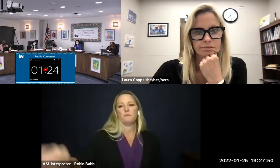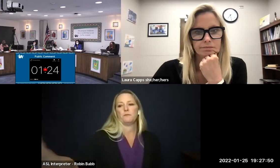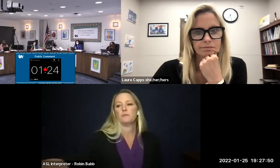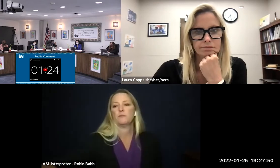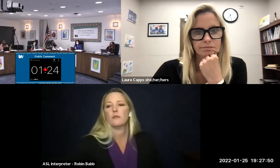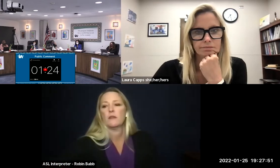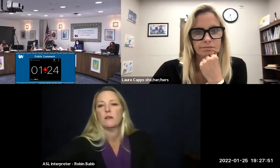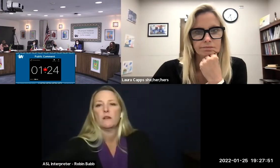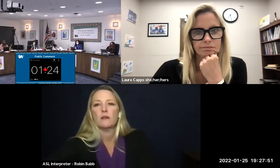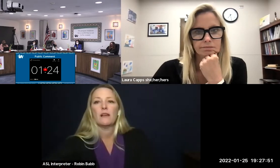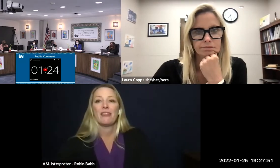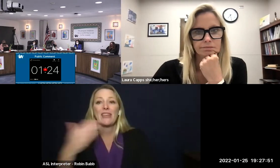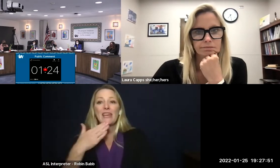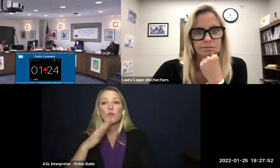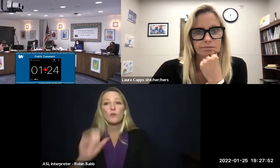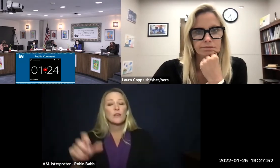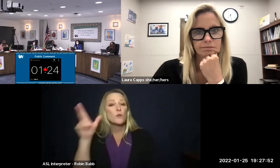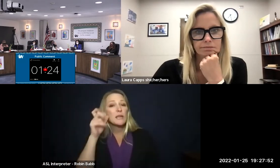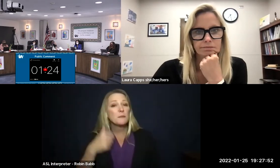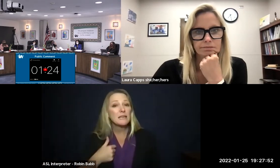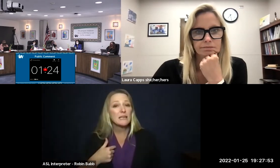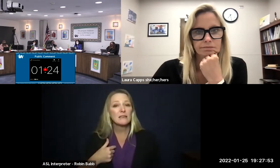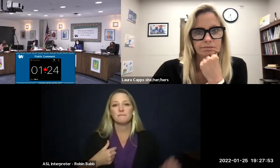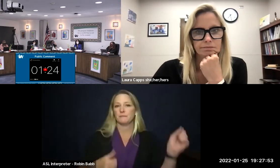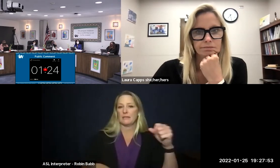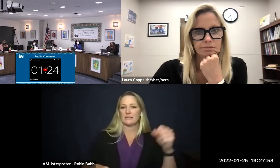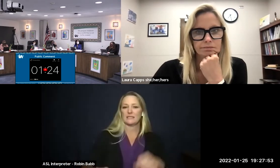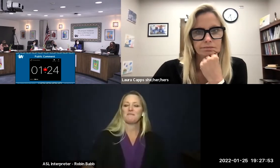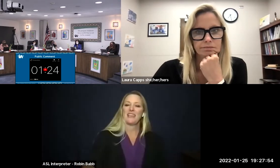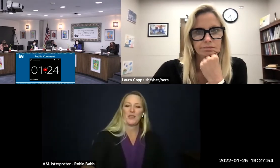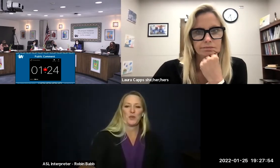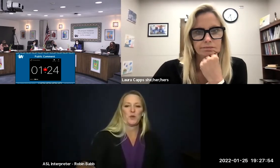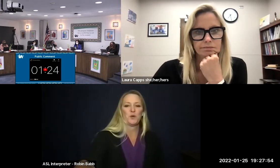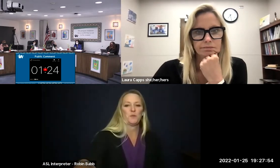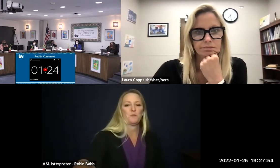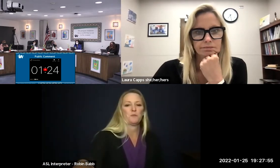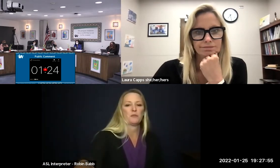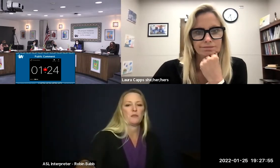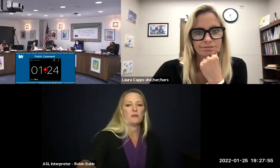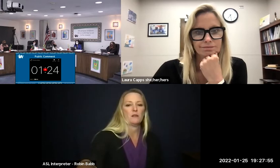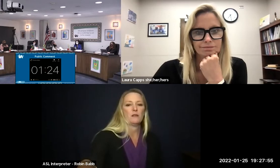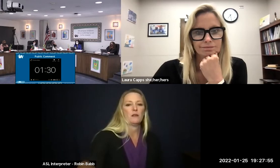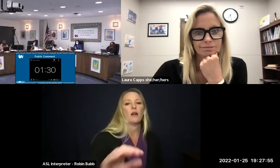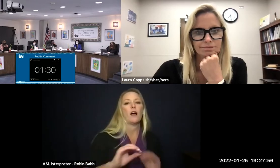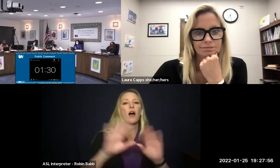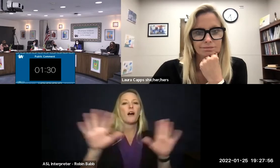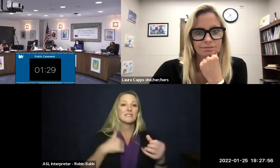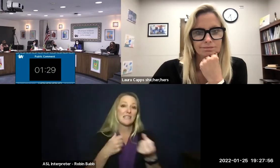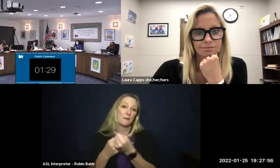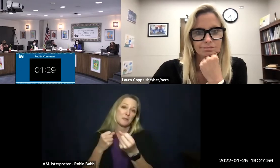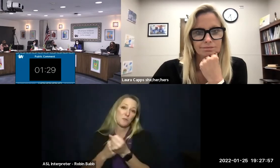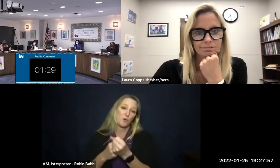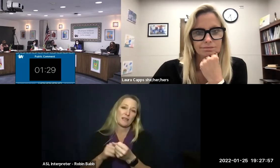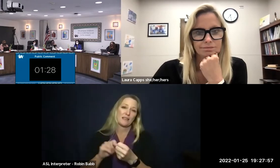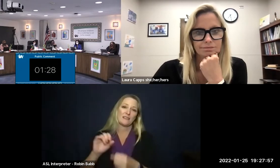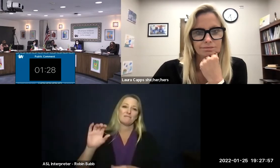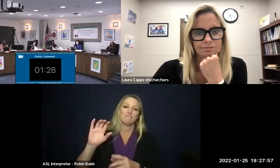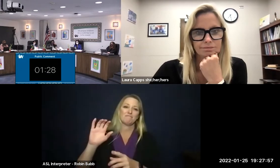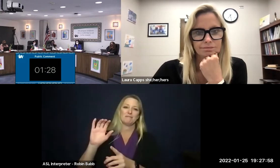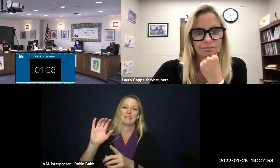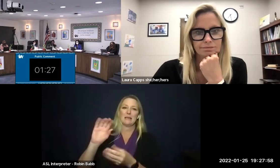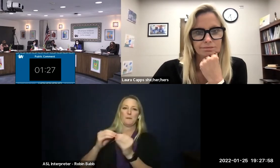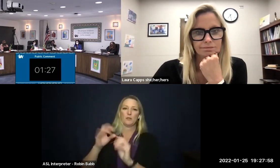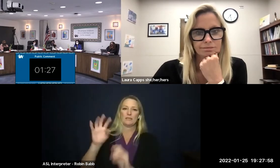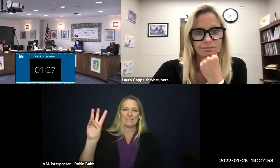thank you can you hear me sandra yes thank you hi well obviously i'm in support of scenario six with